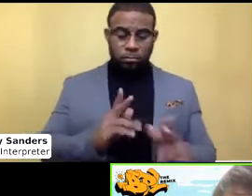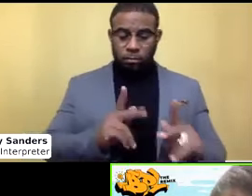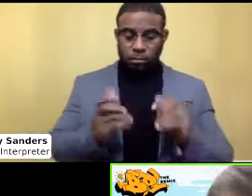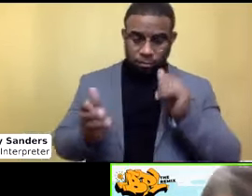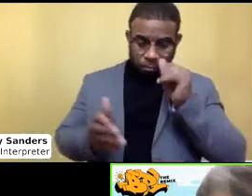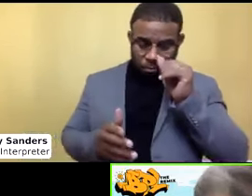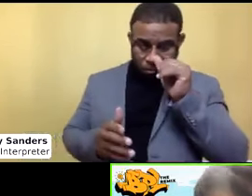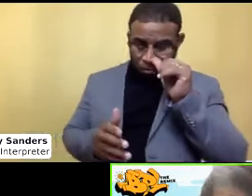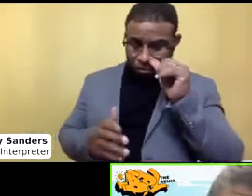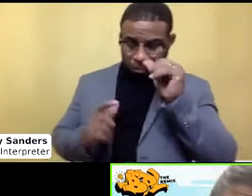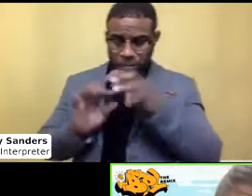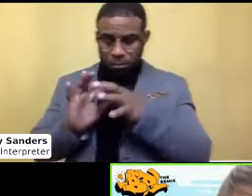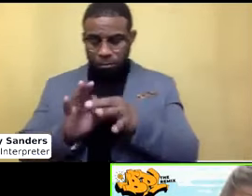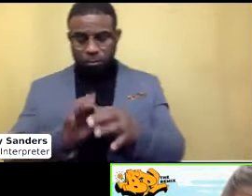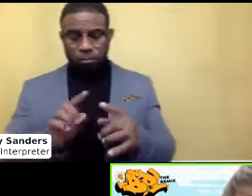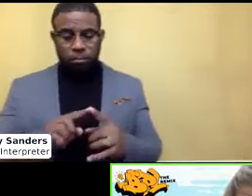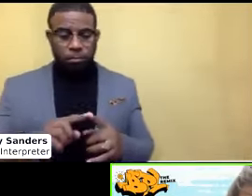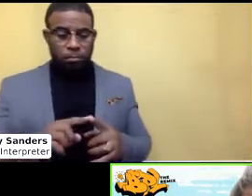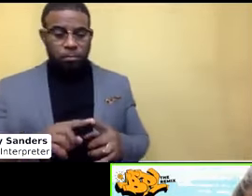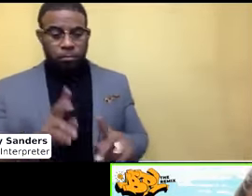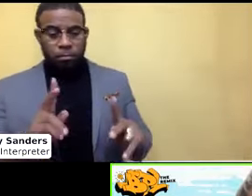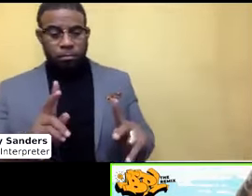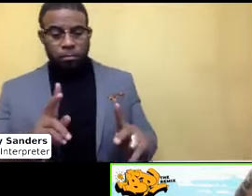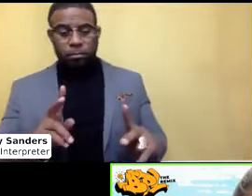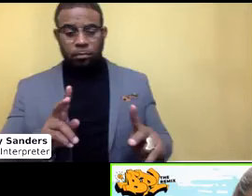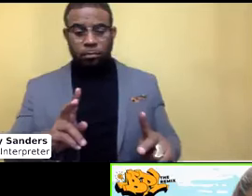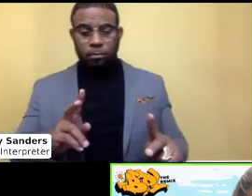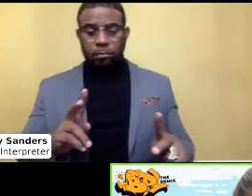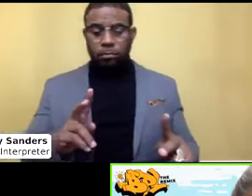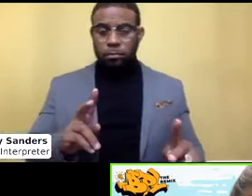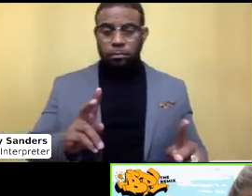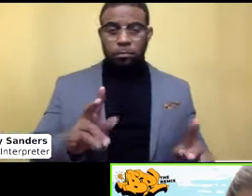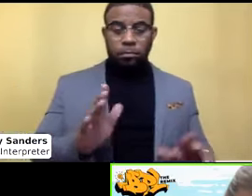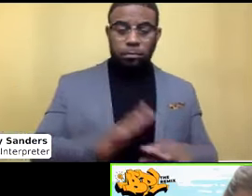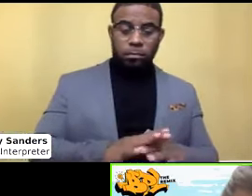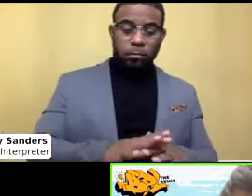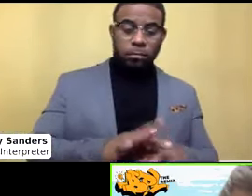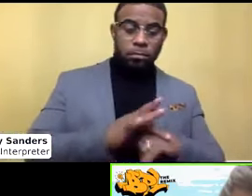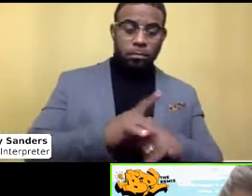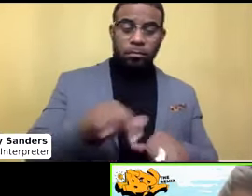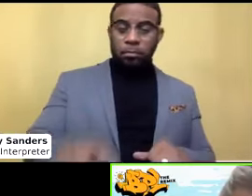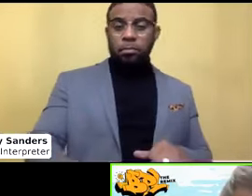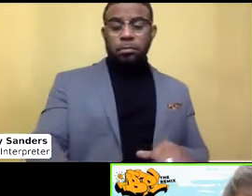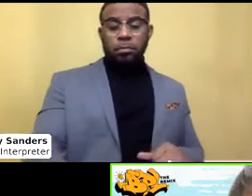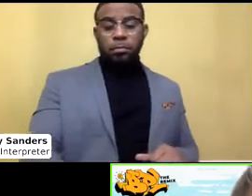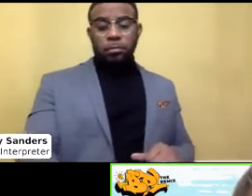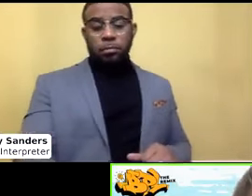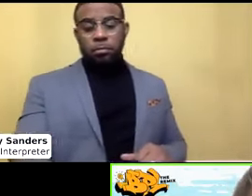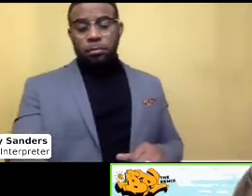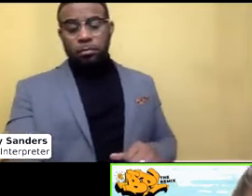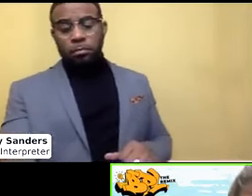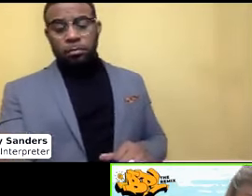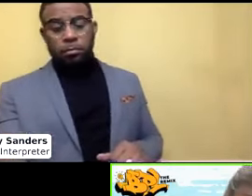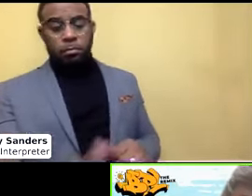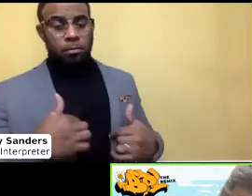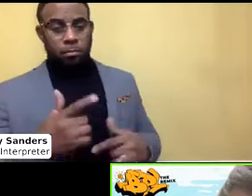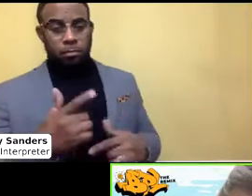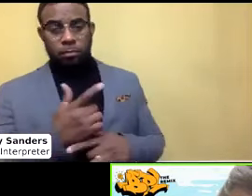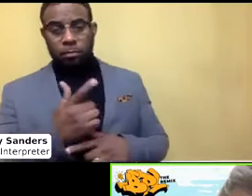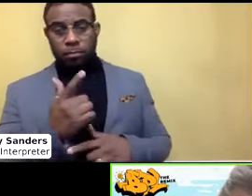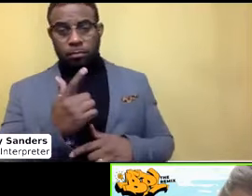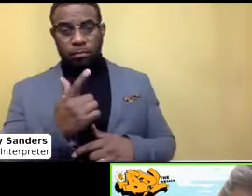here to connect to people on the continent, across the continent. I'm a